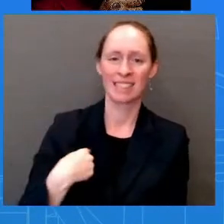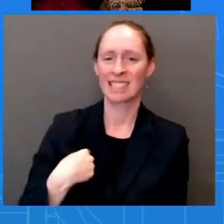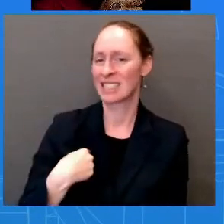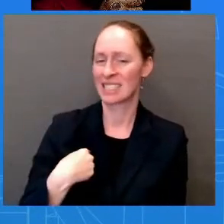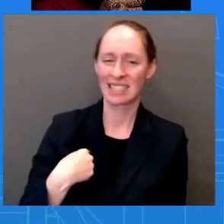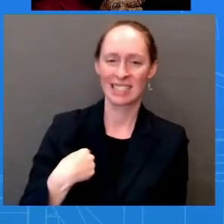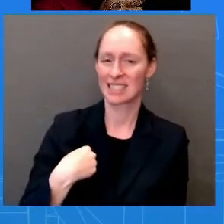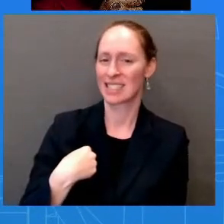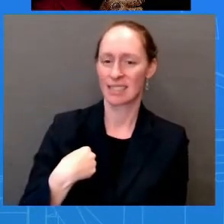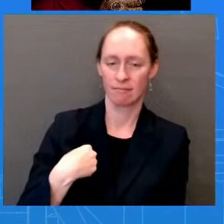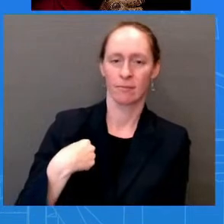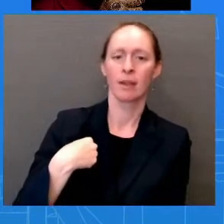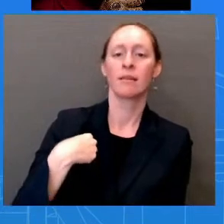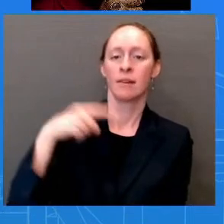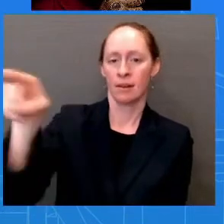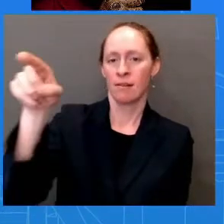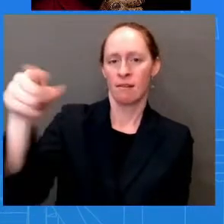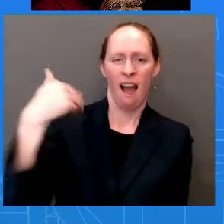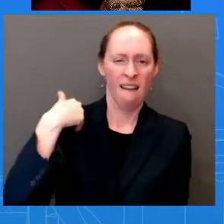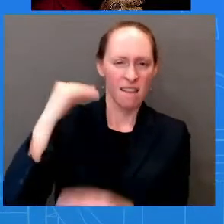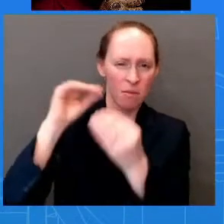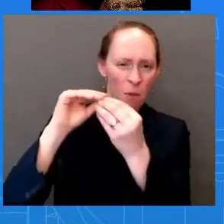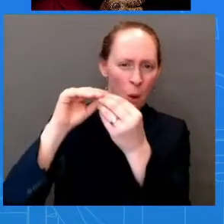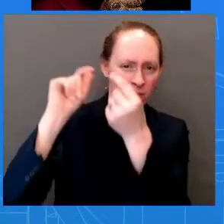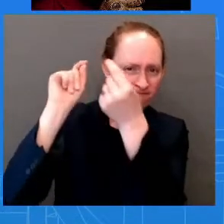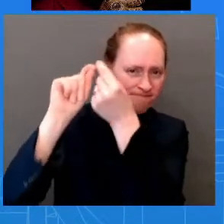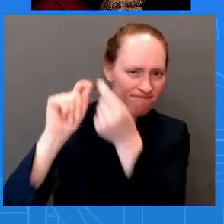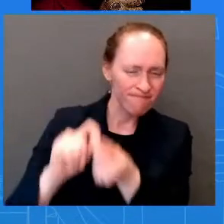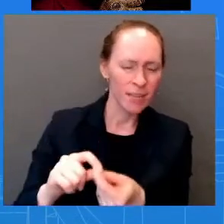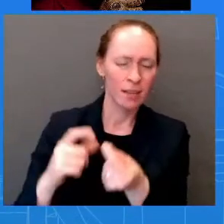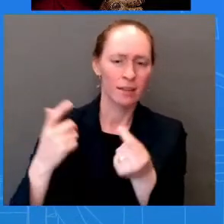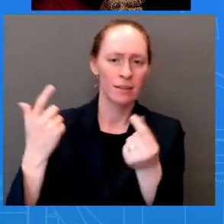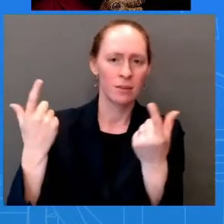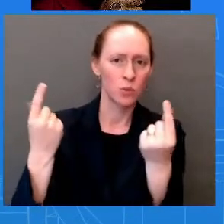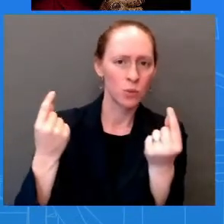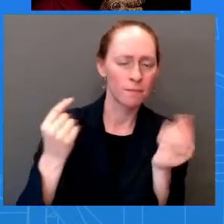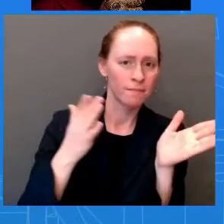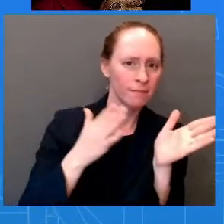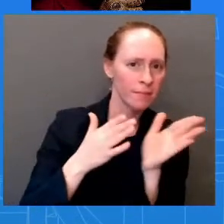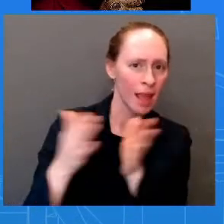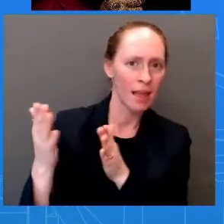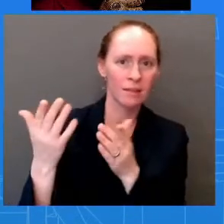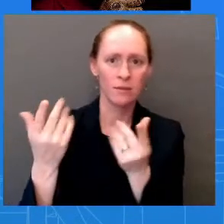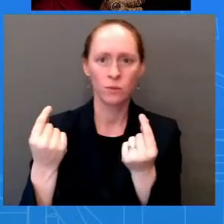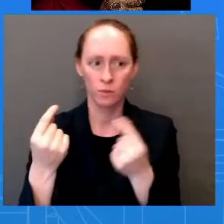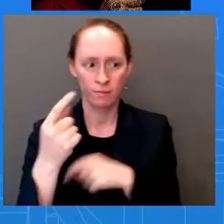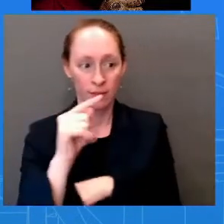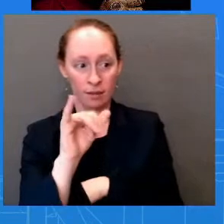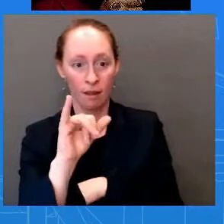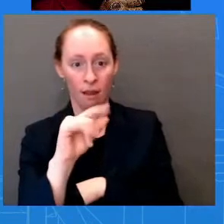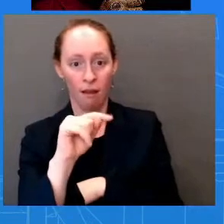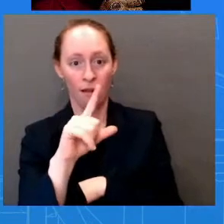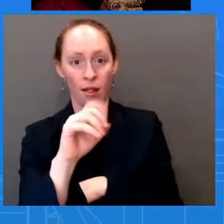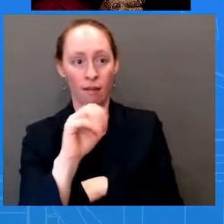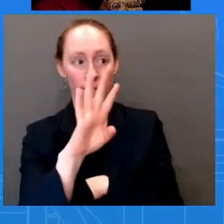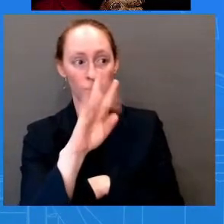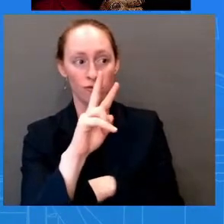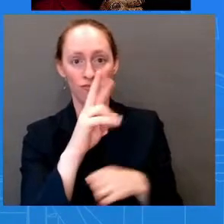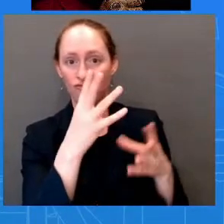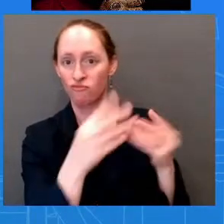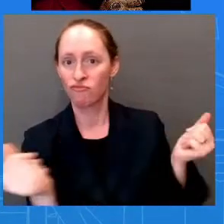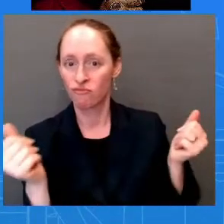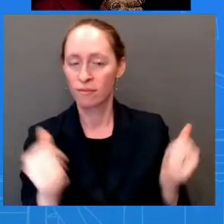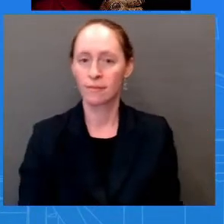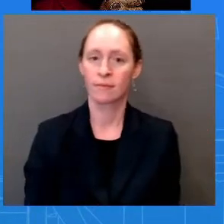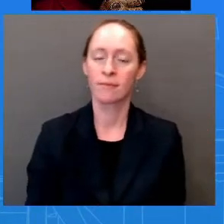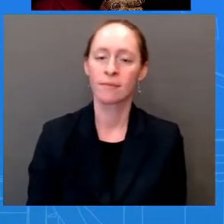how they're preparing from what will happen once Title 42 is lifted. Not going to get ahead of them. They're not going to stop nothing. They need people to vote for the